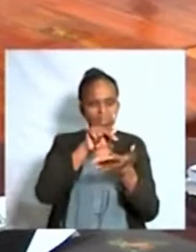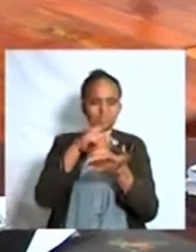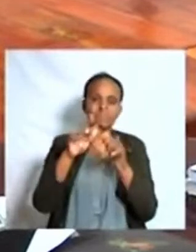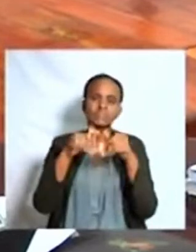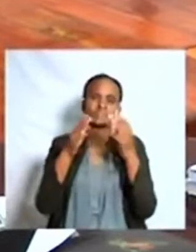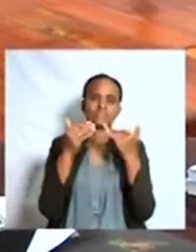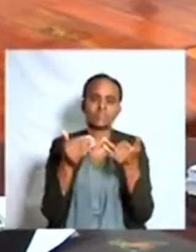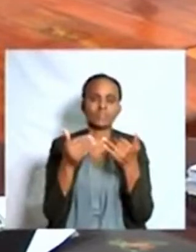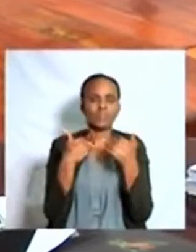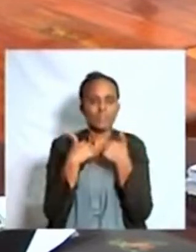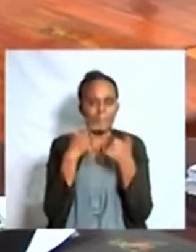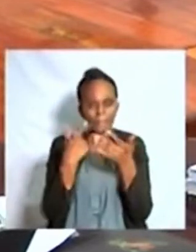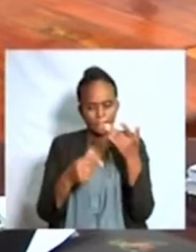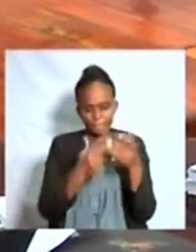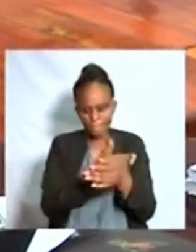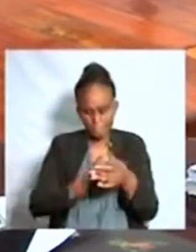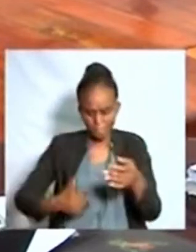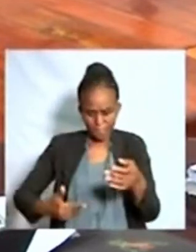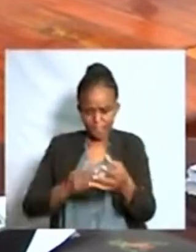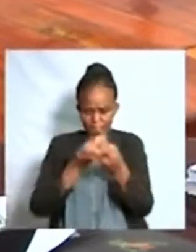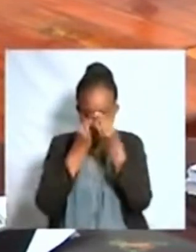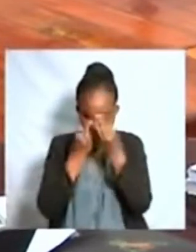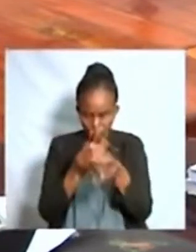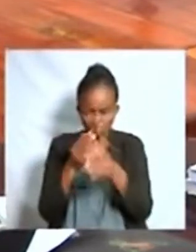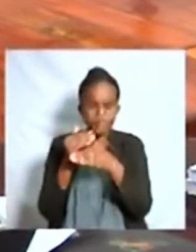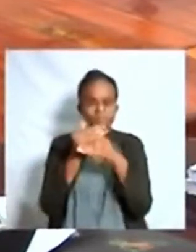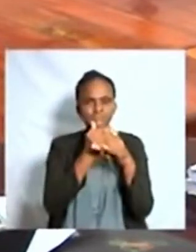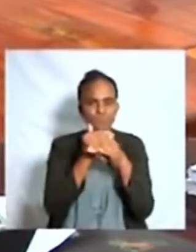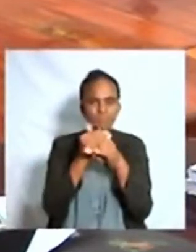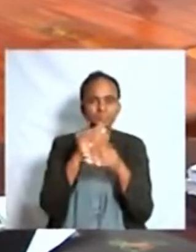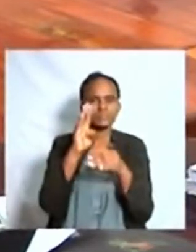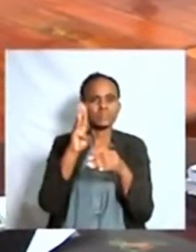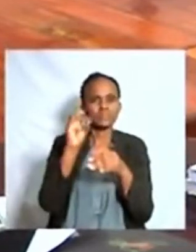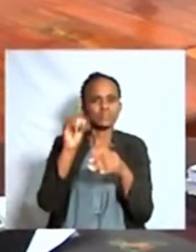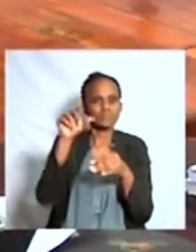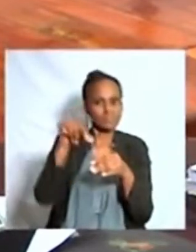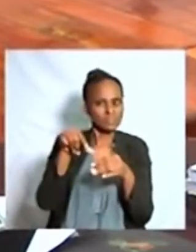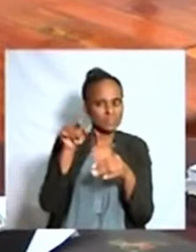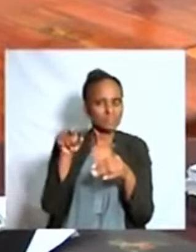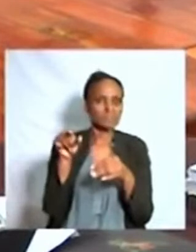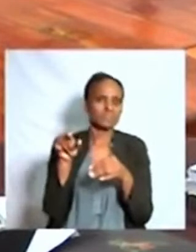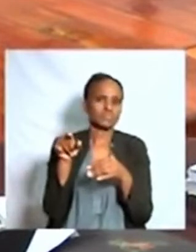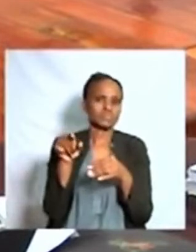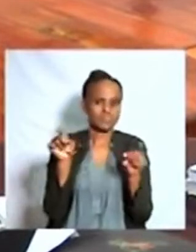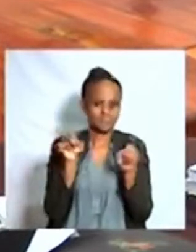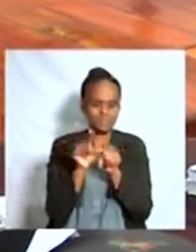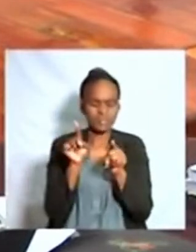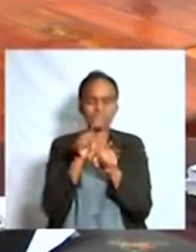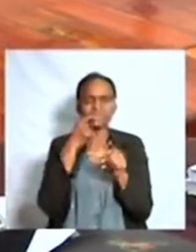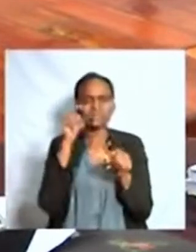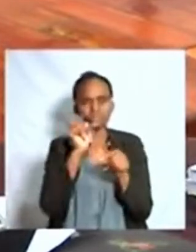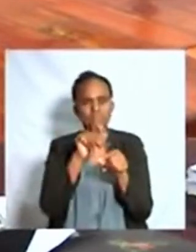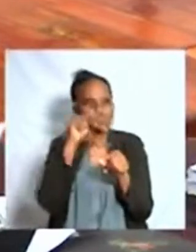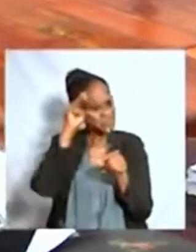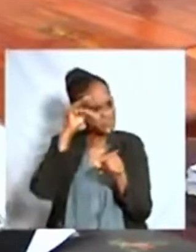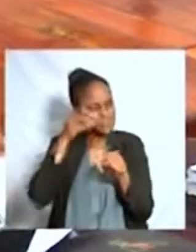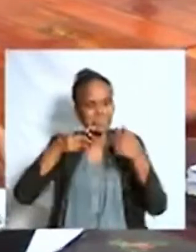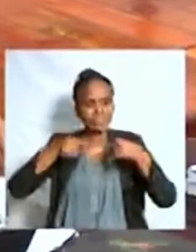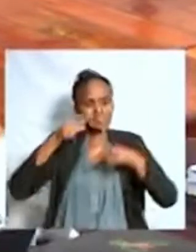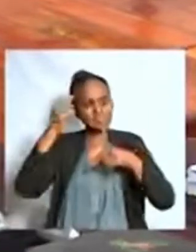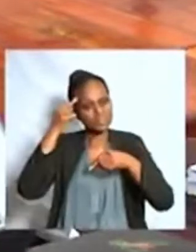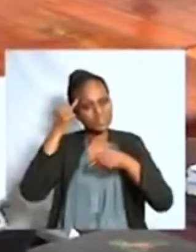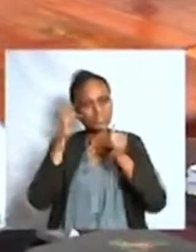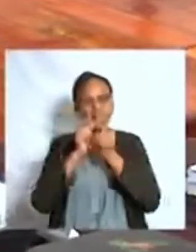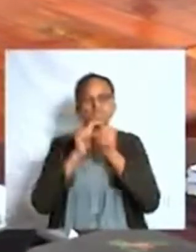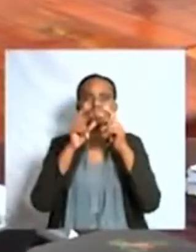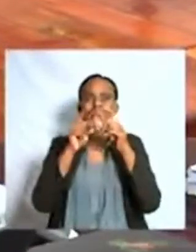and there is strict adherence to standard drawings and BOQs as instructed by the Ministry of Local Government and Rural Development.